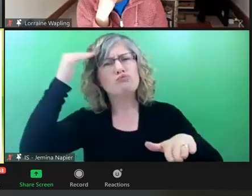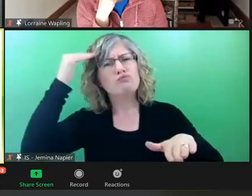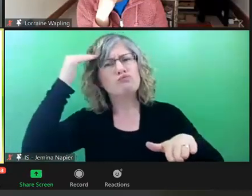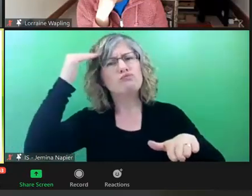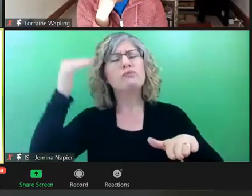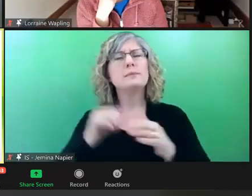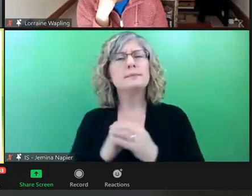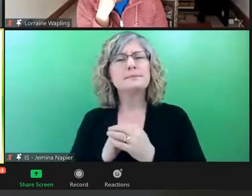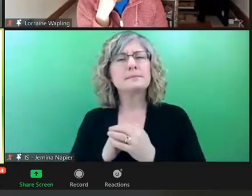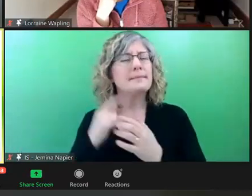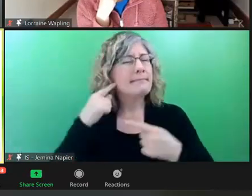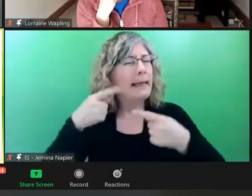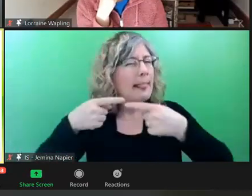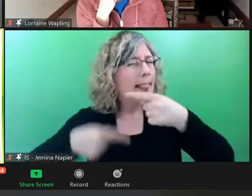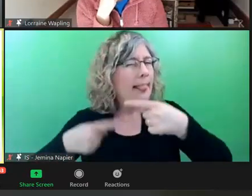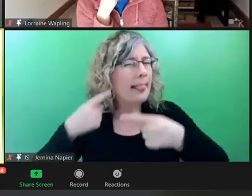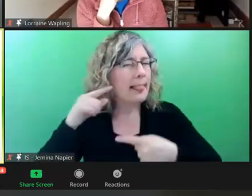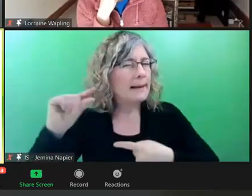these